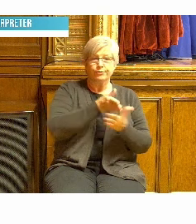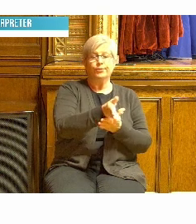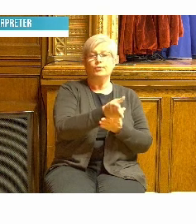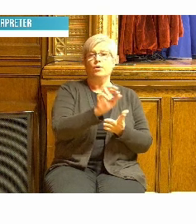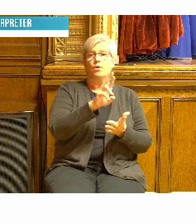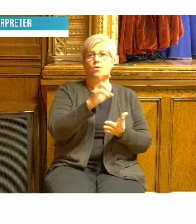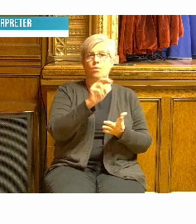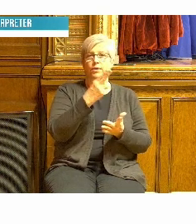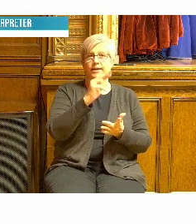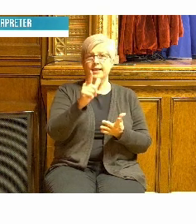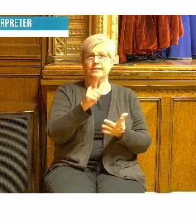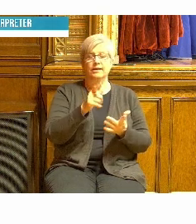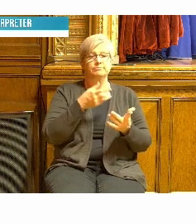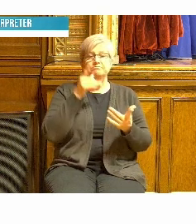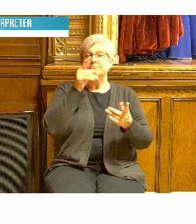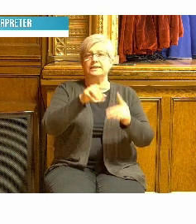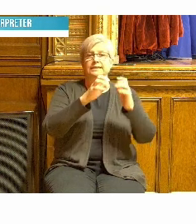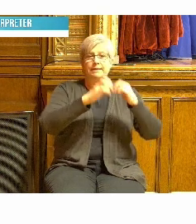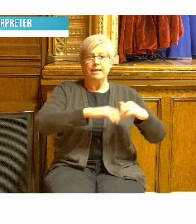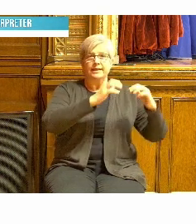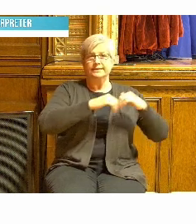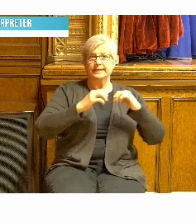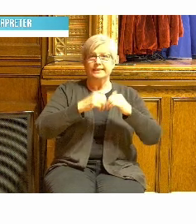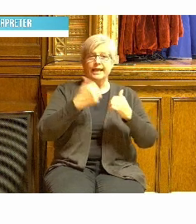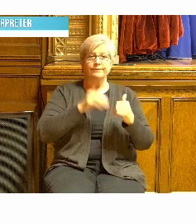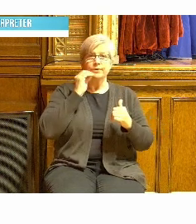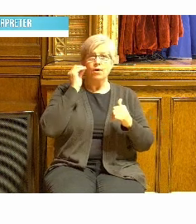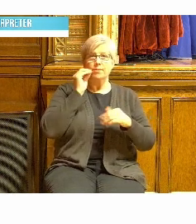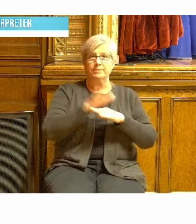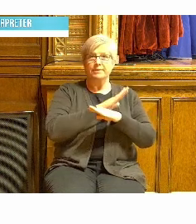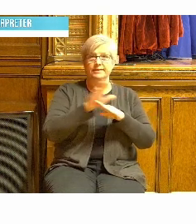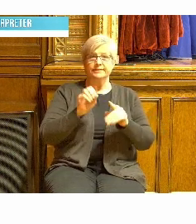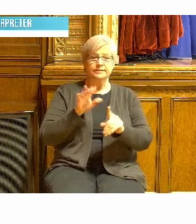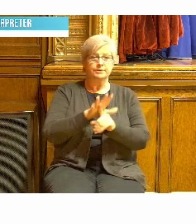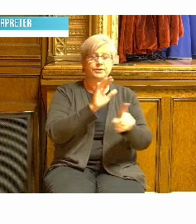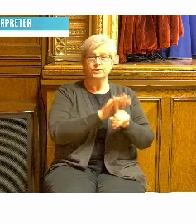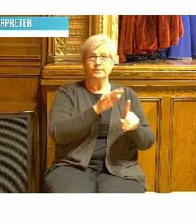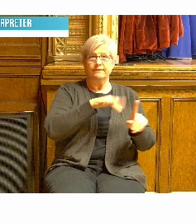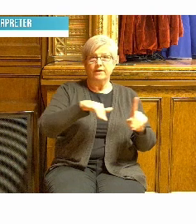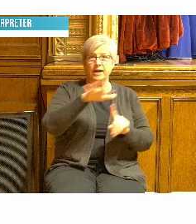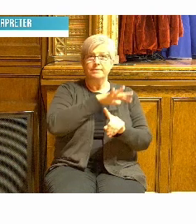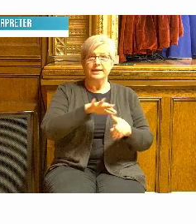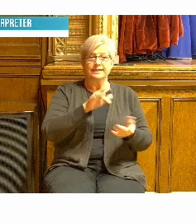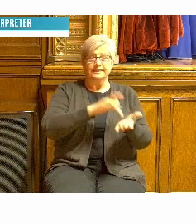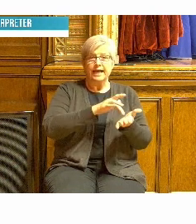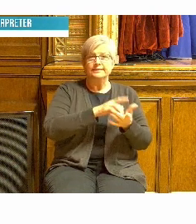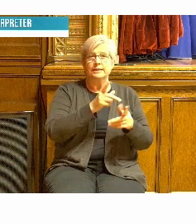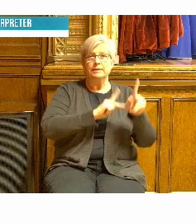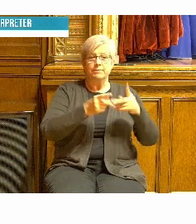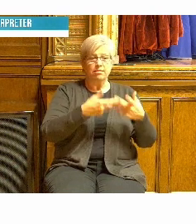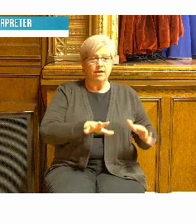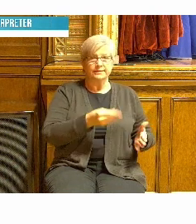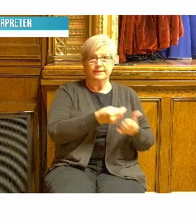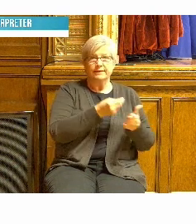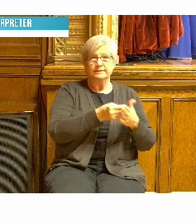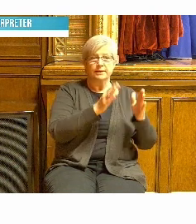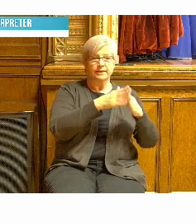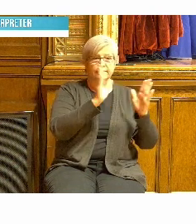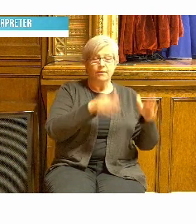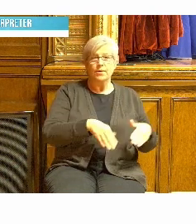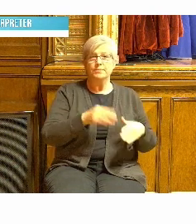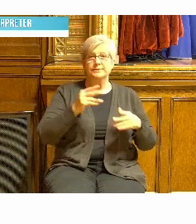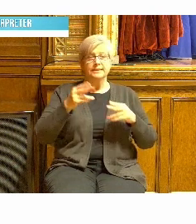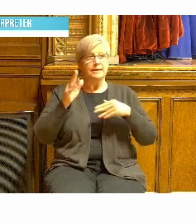ultimately demolishing nearly every home and business, exposing them to environmental toxins. People lost investments in their homes, businesses, and